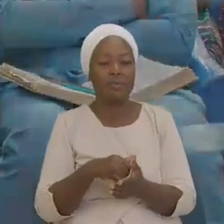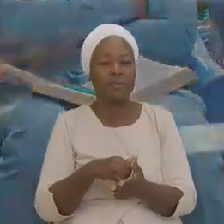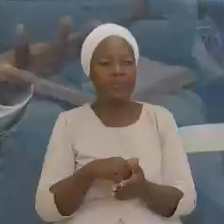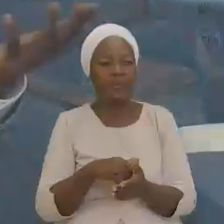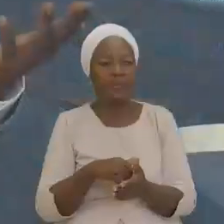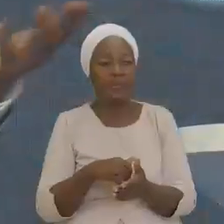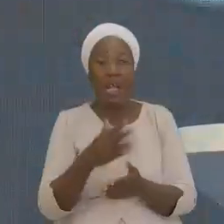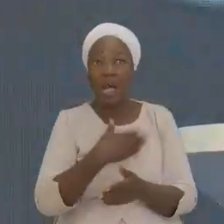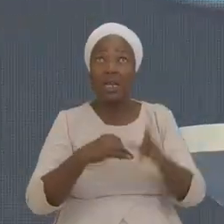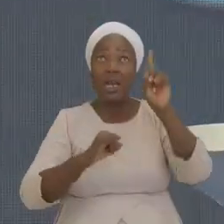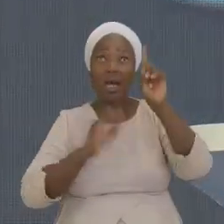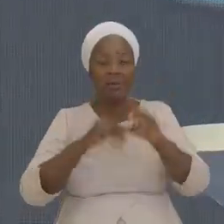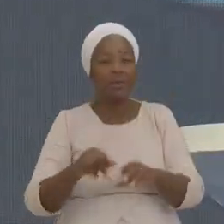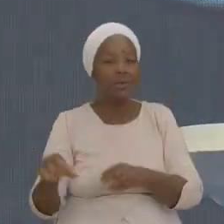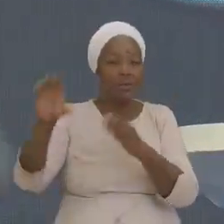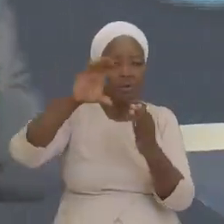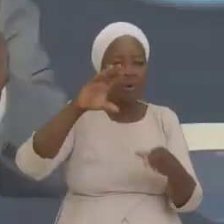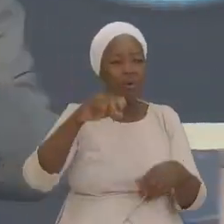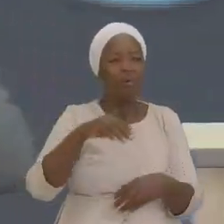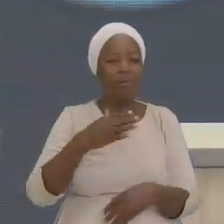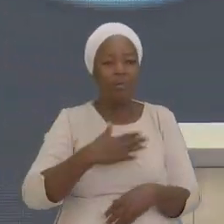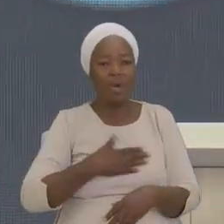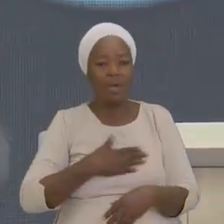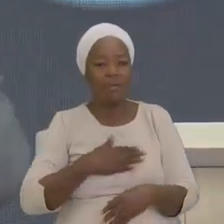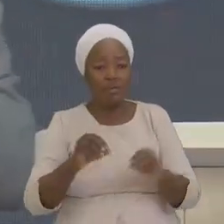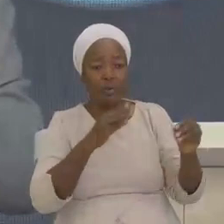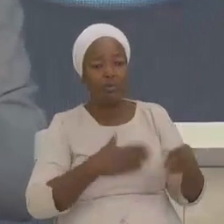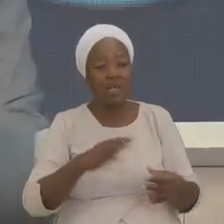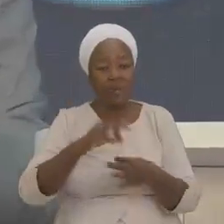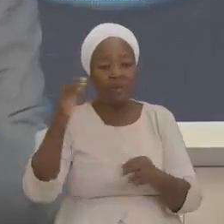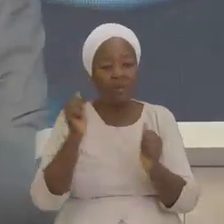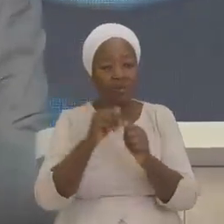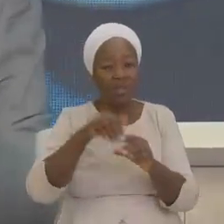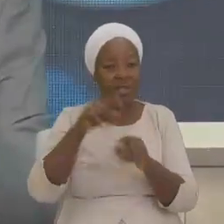And I will put my spirit within you and